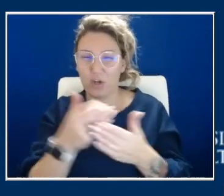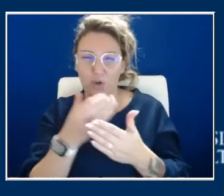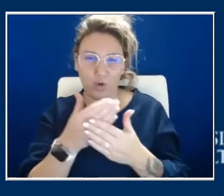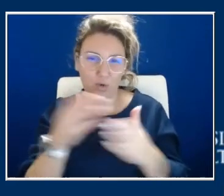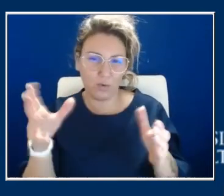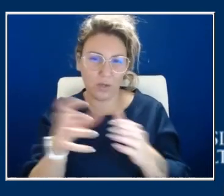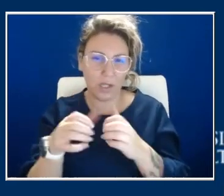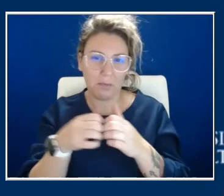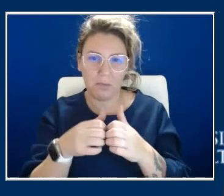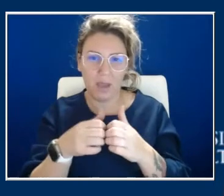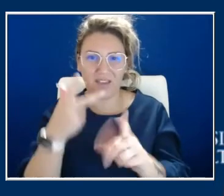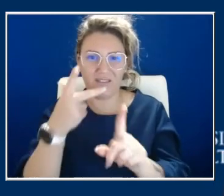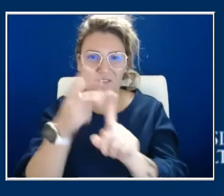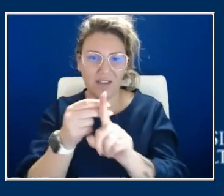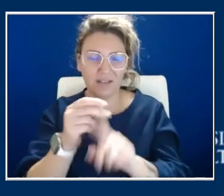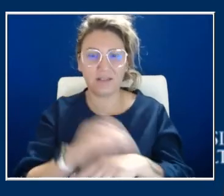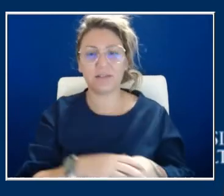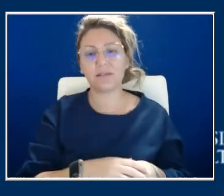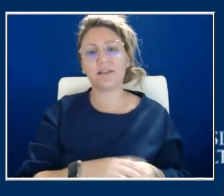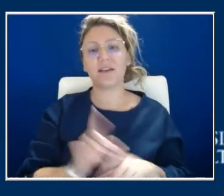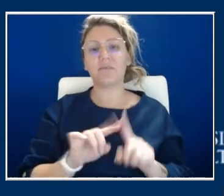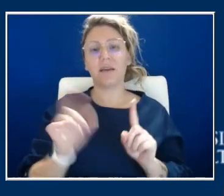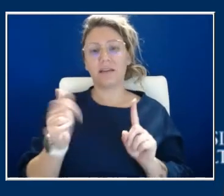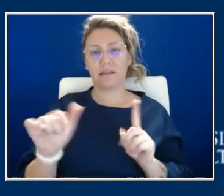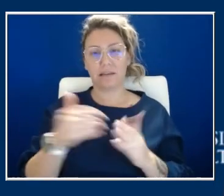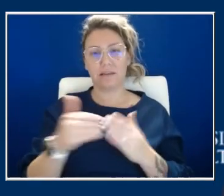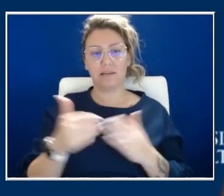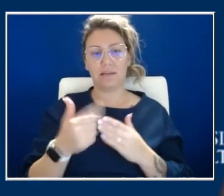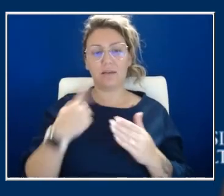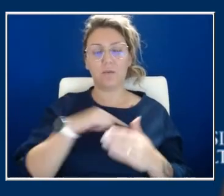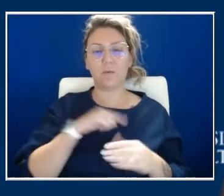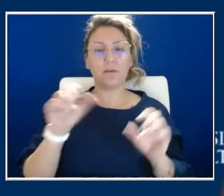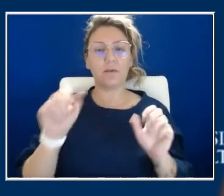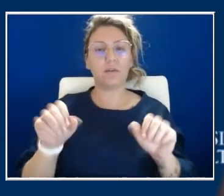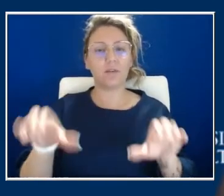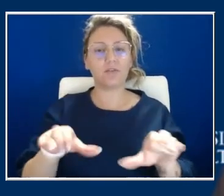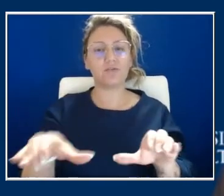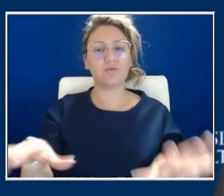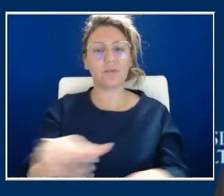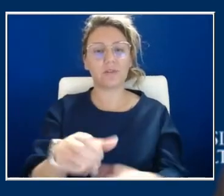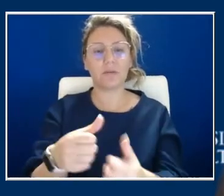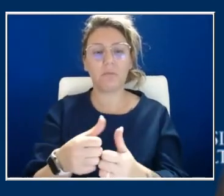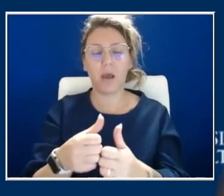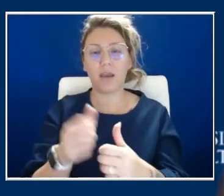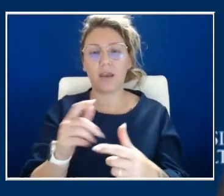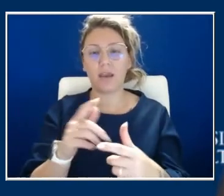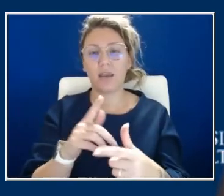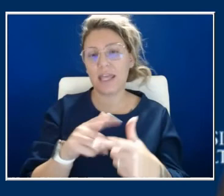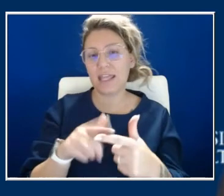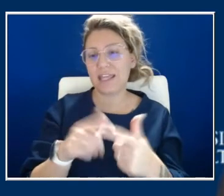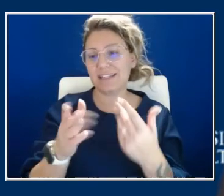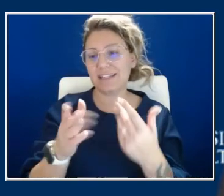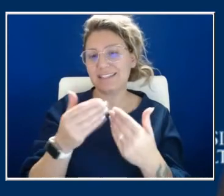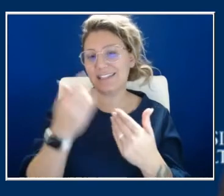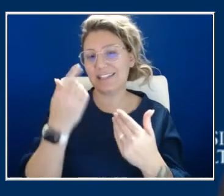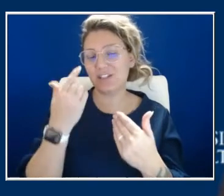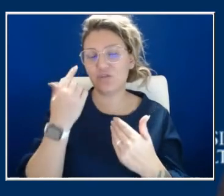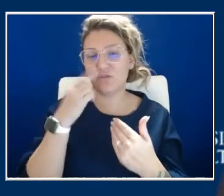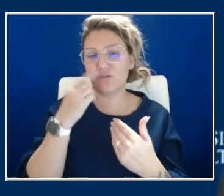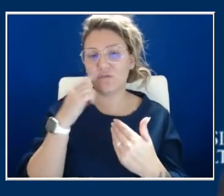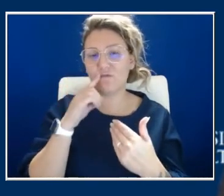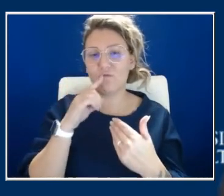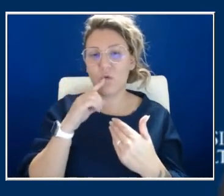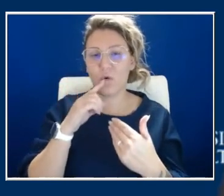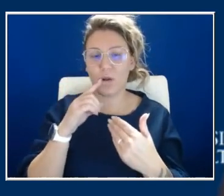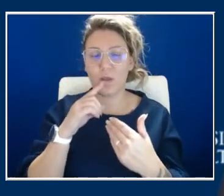combine vaccines. But anything we can do to combine these things so it's easier for the consumer, for the patient